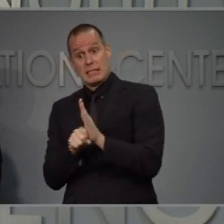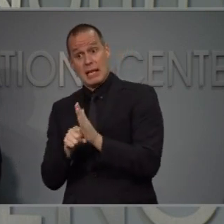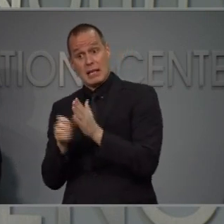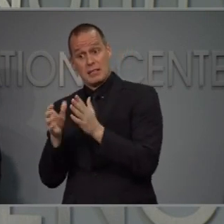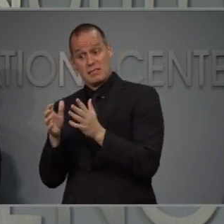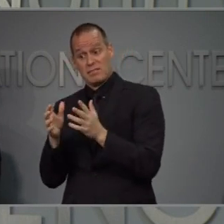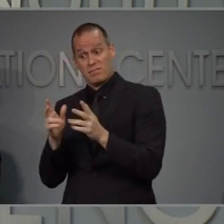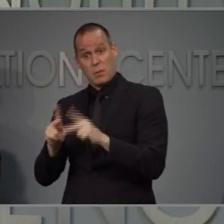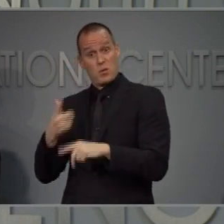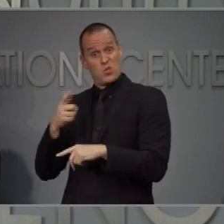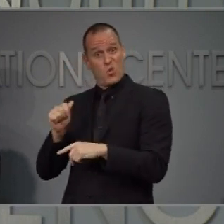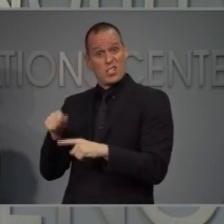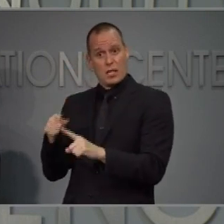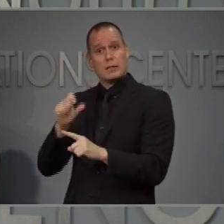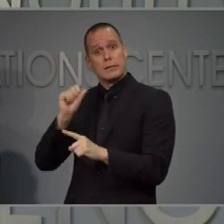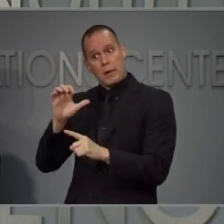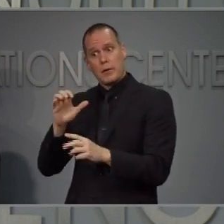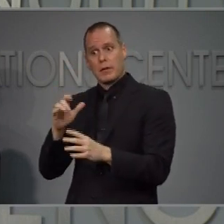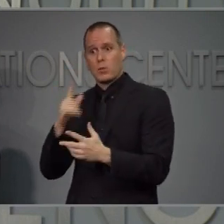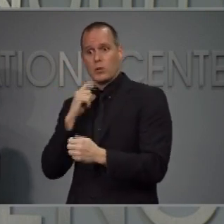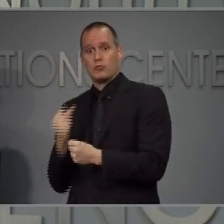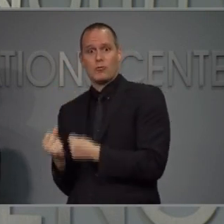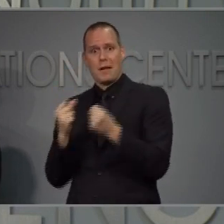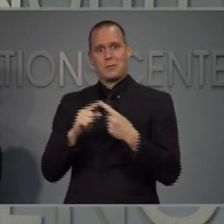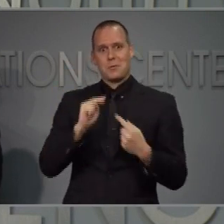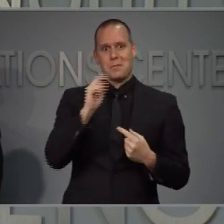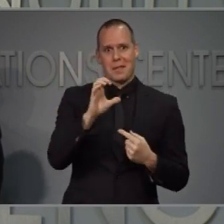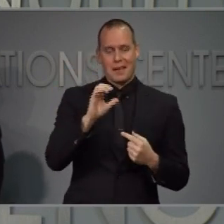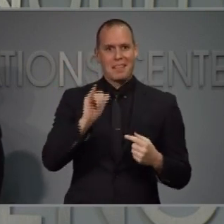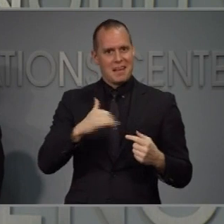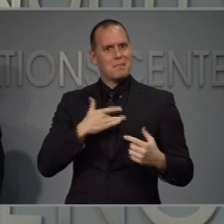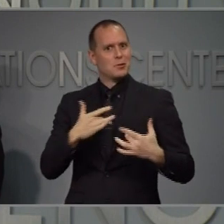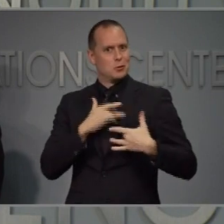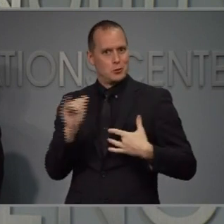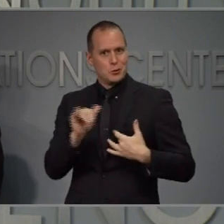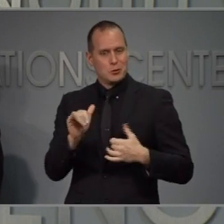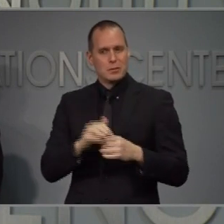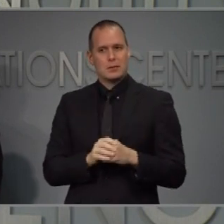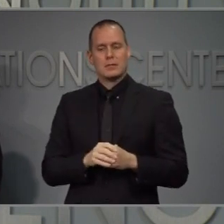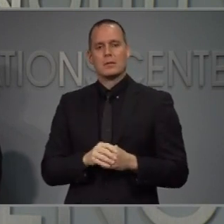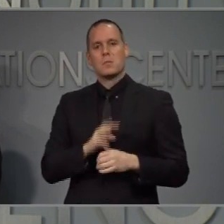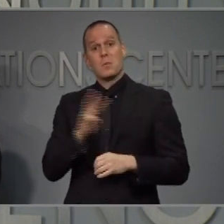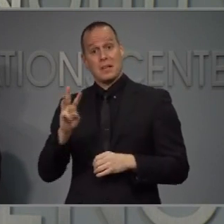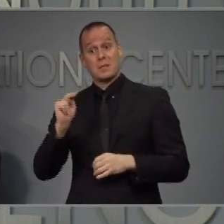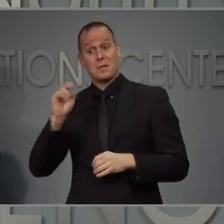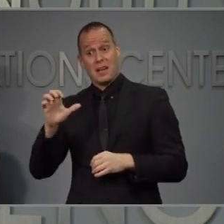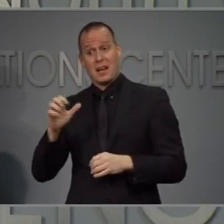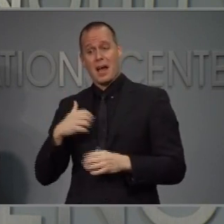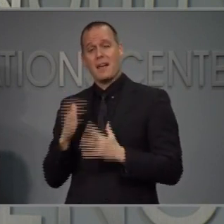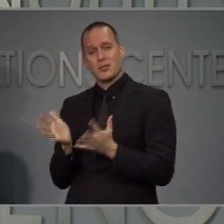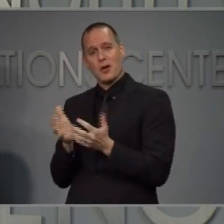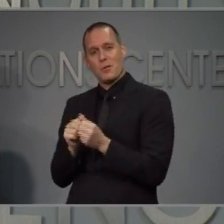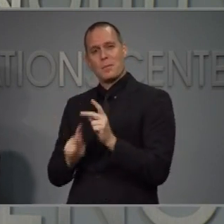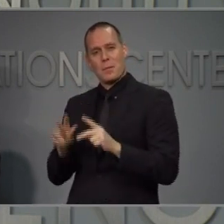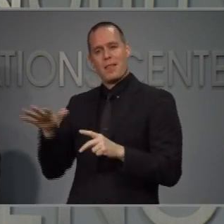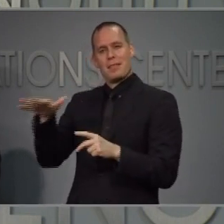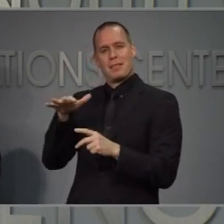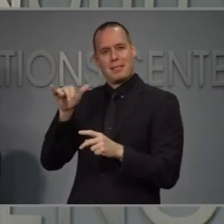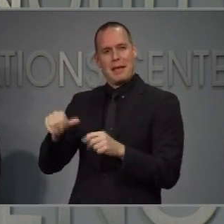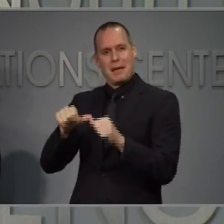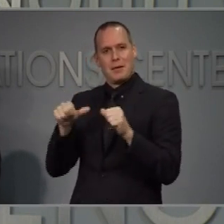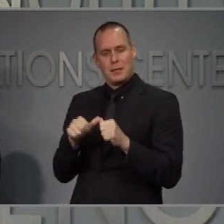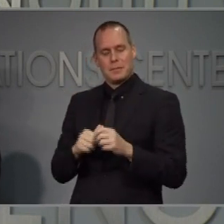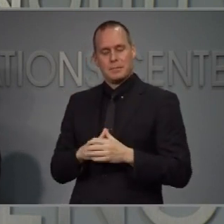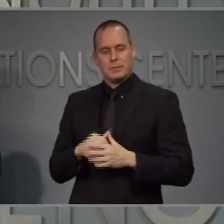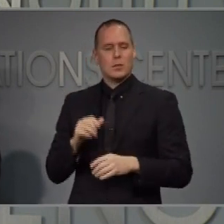Carolina. And in fact, I was talking to some people in western North Carolina about this, and they're